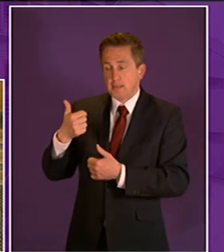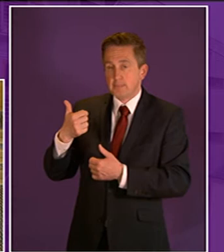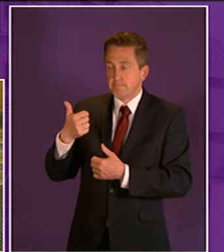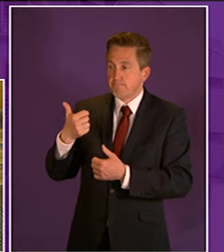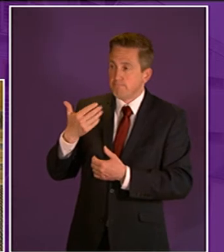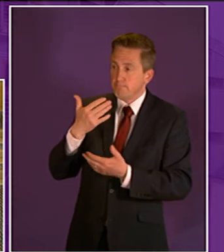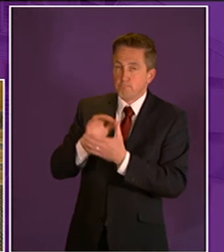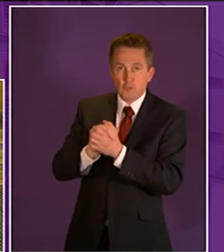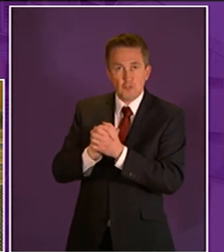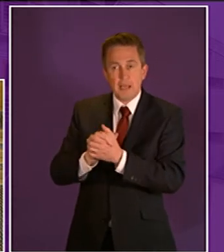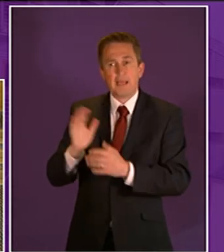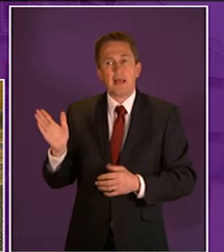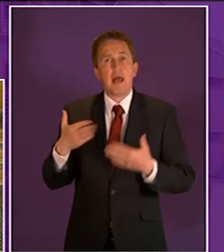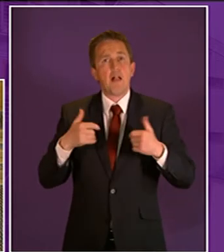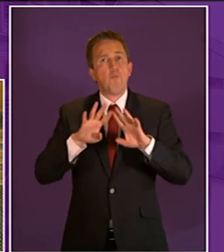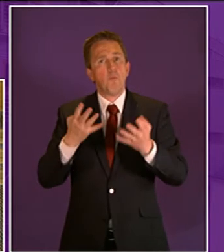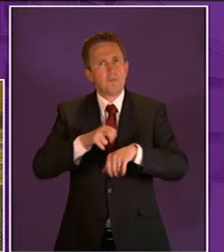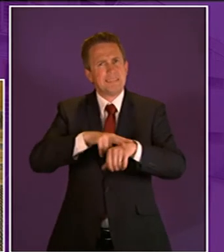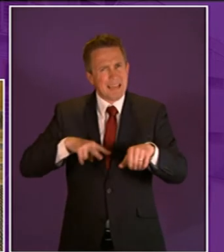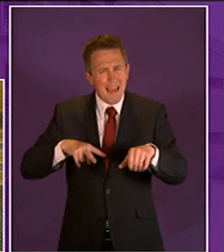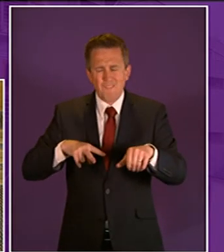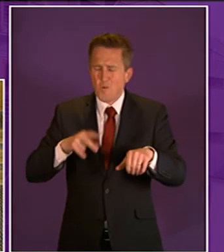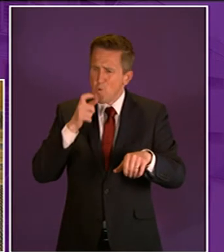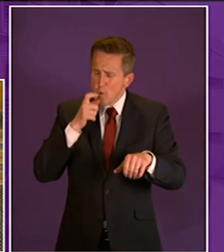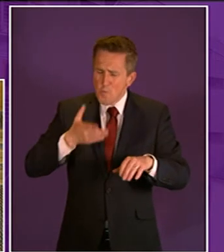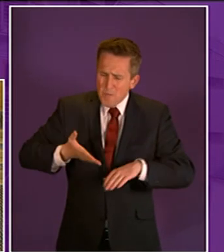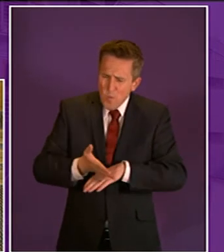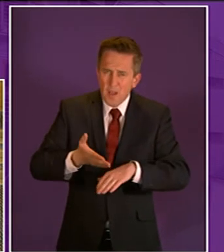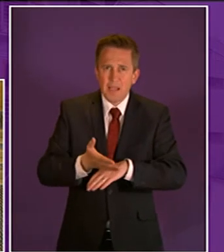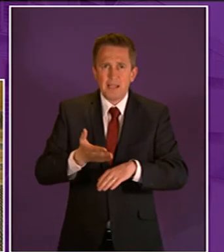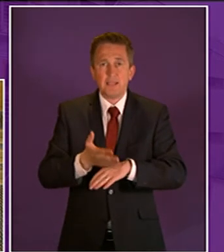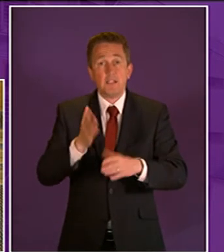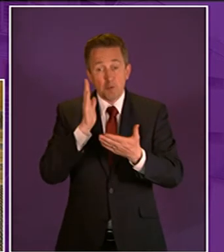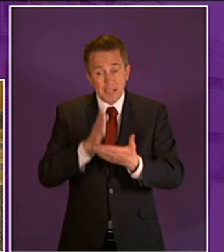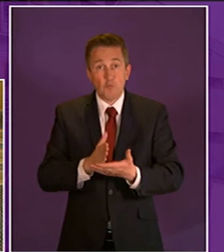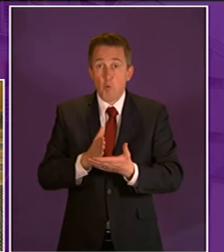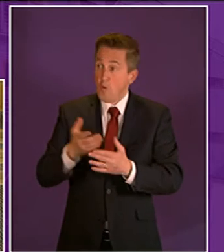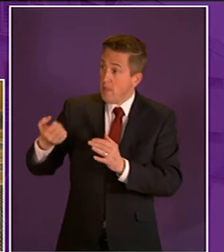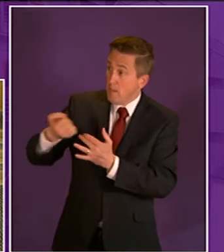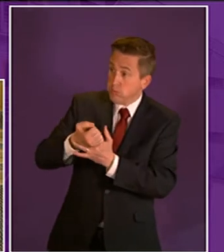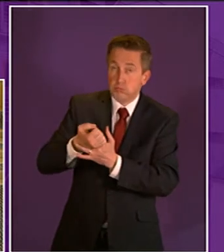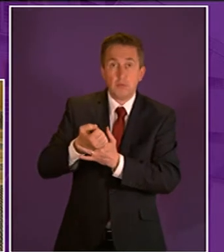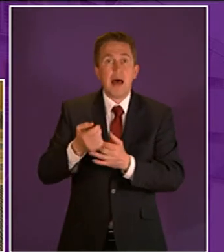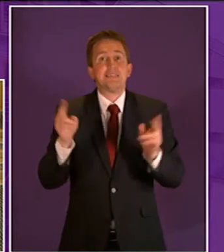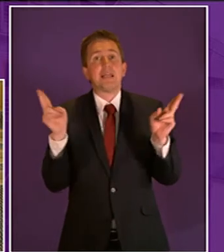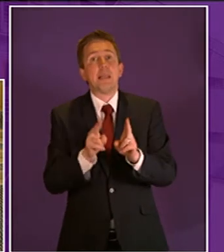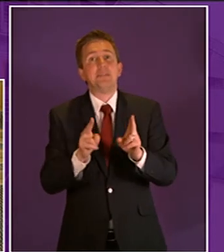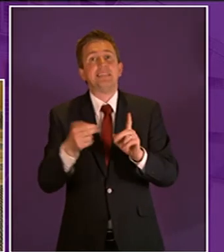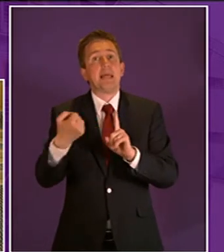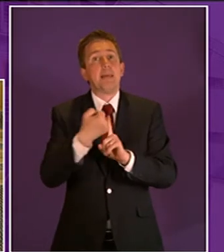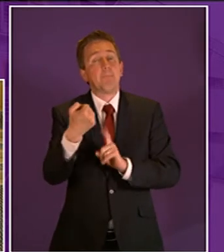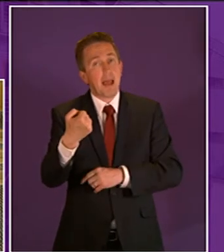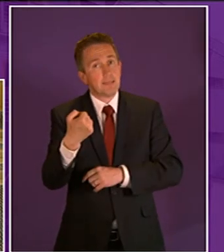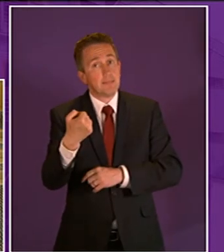of health board staff who have worked tirelessly to ensure the impact has been kept to a minimum. However, we cannot